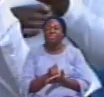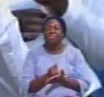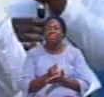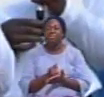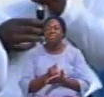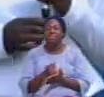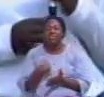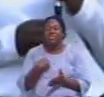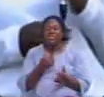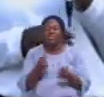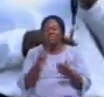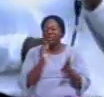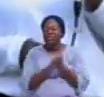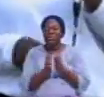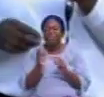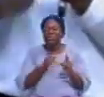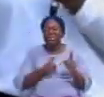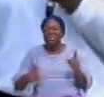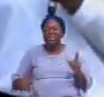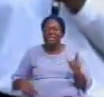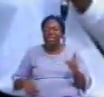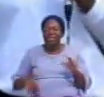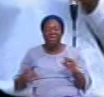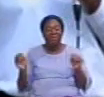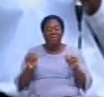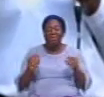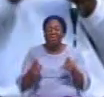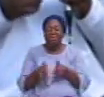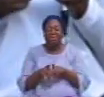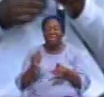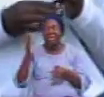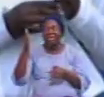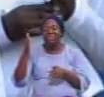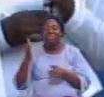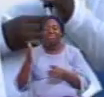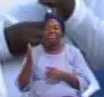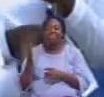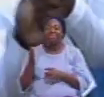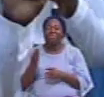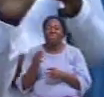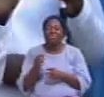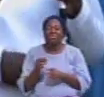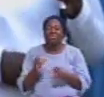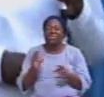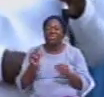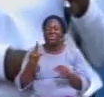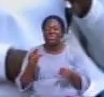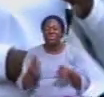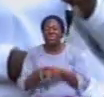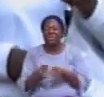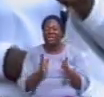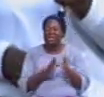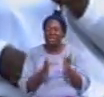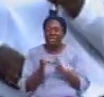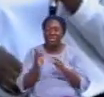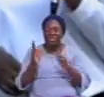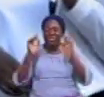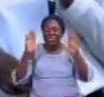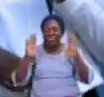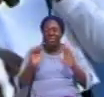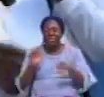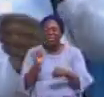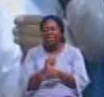to praise the Lord, for there is none like unto our God. There is no one like Jesus, the miracle maker. Amen.